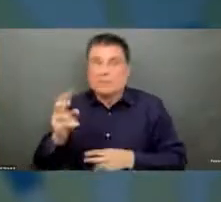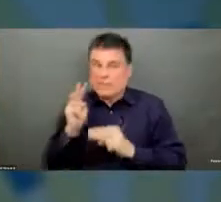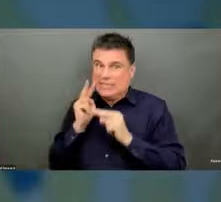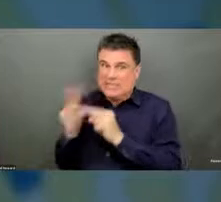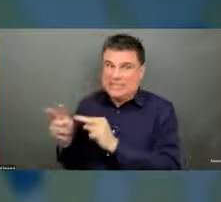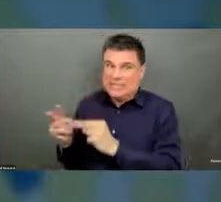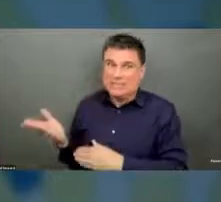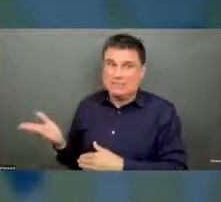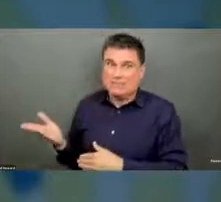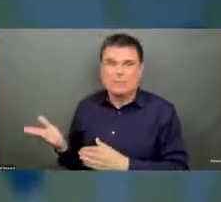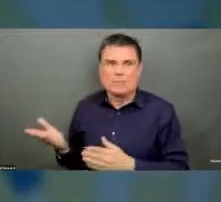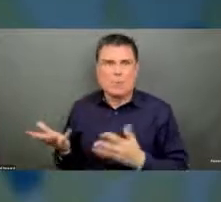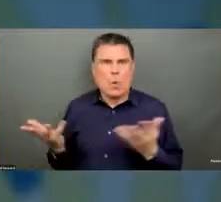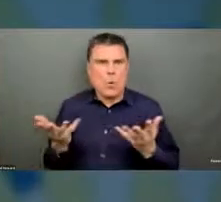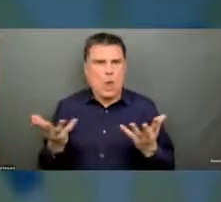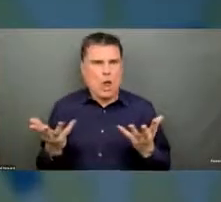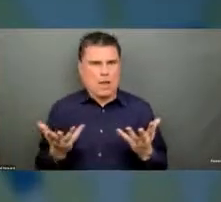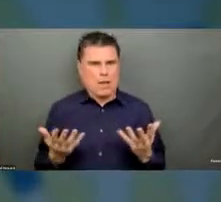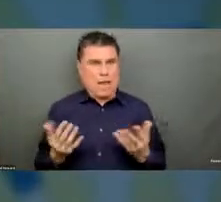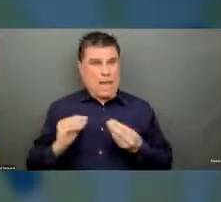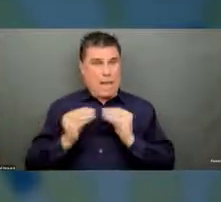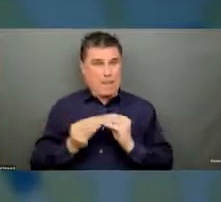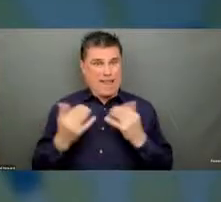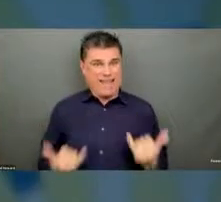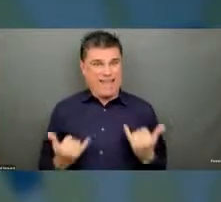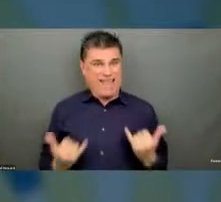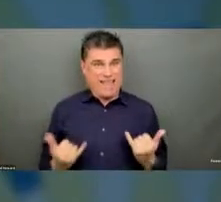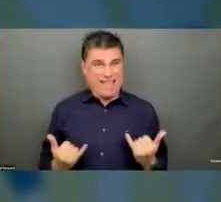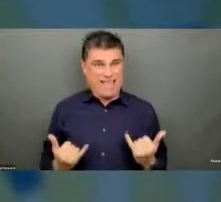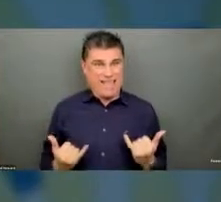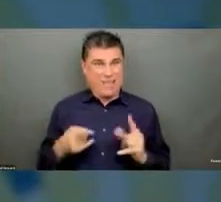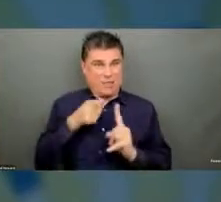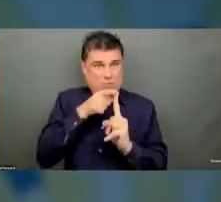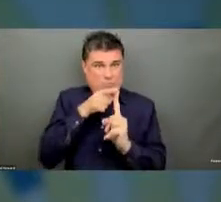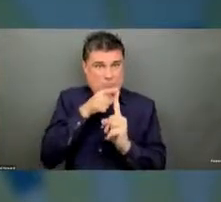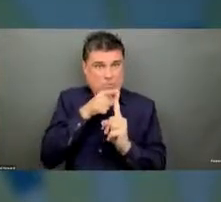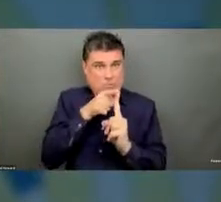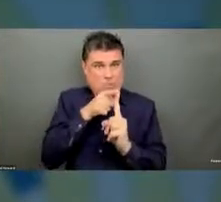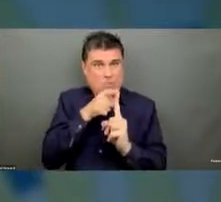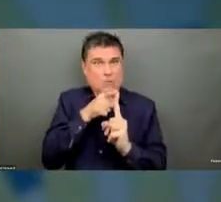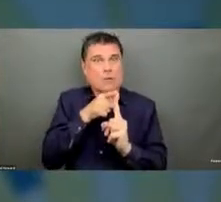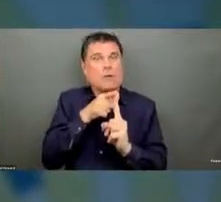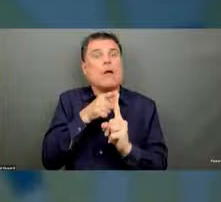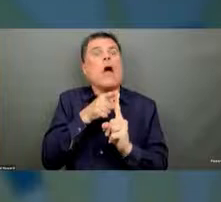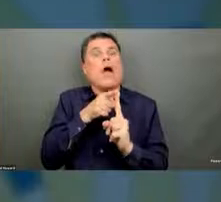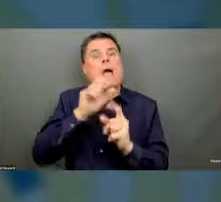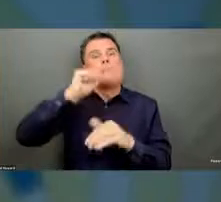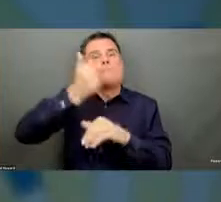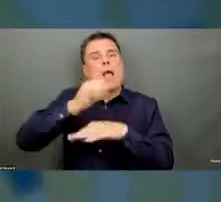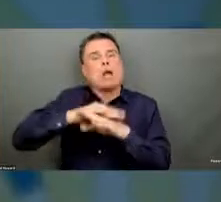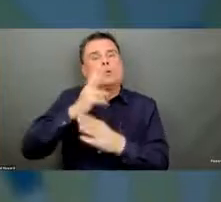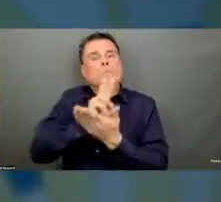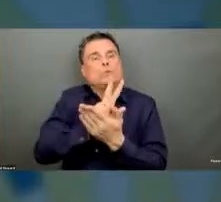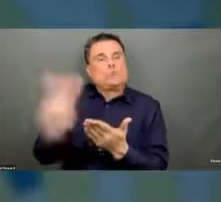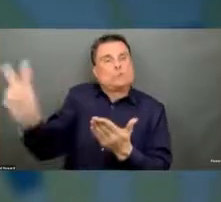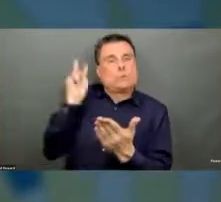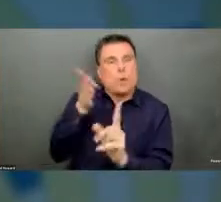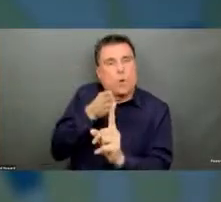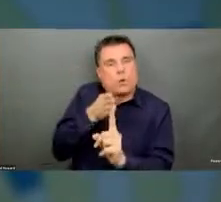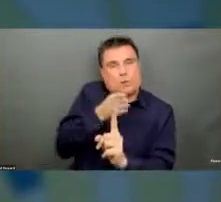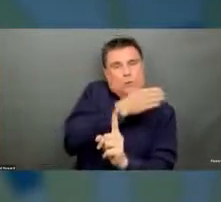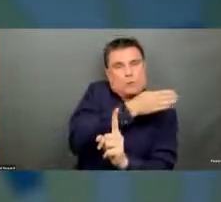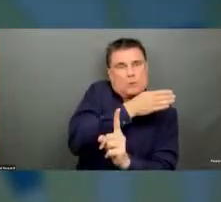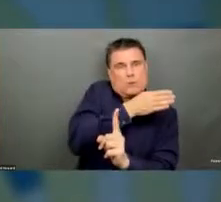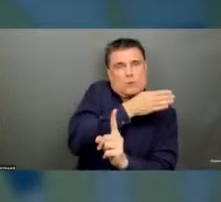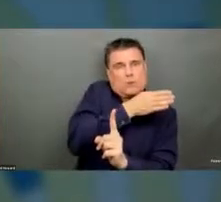take 2 weeks ago. And what we can see here in BC, that our reproductive number has been hovering